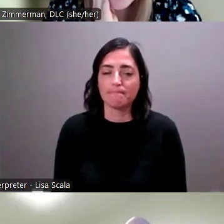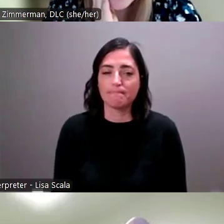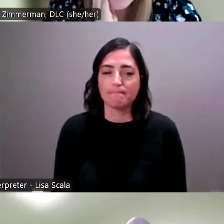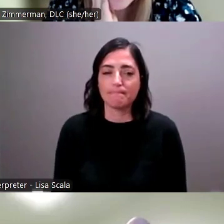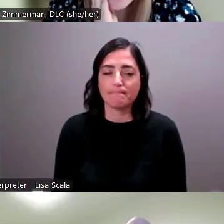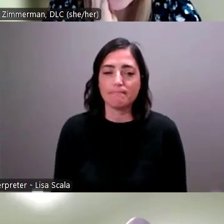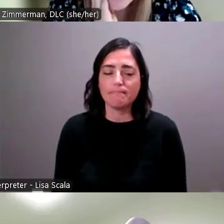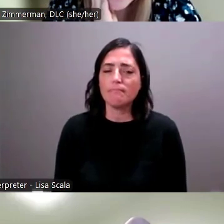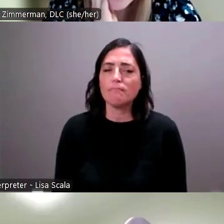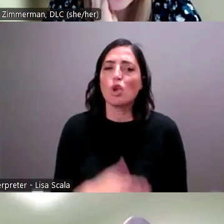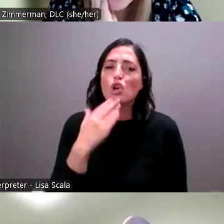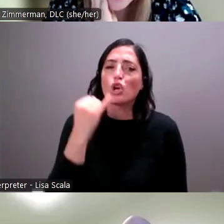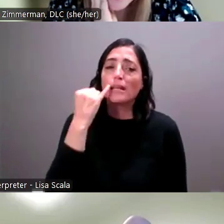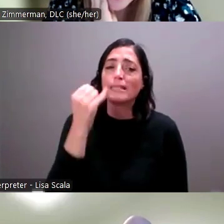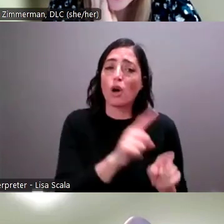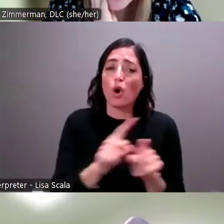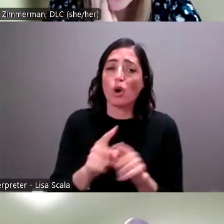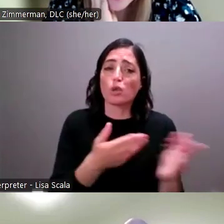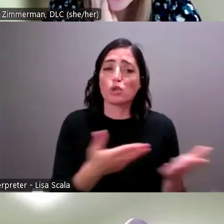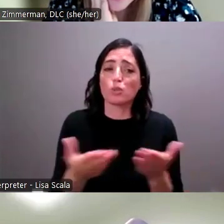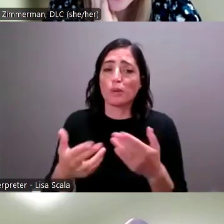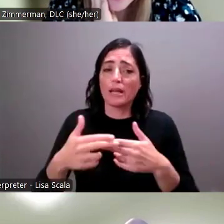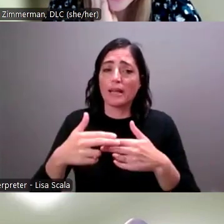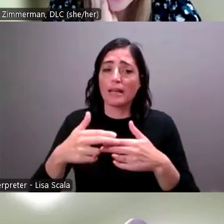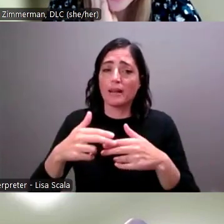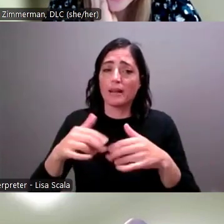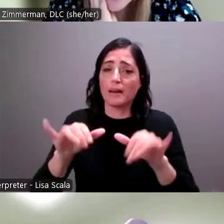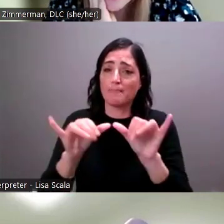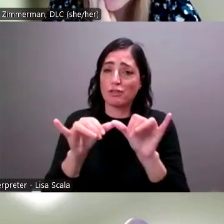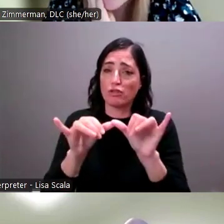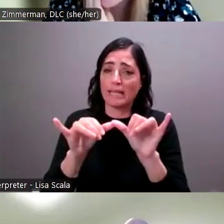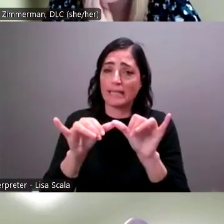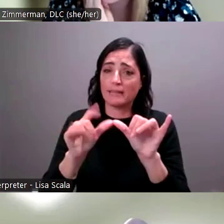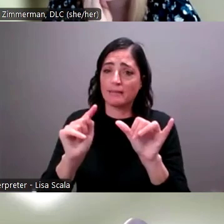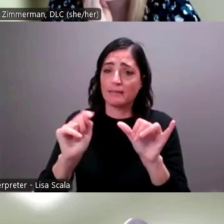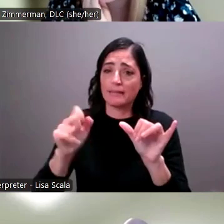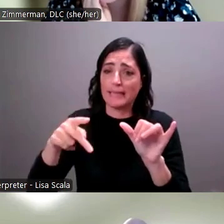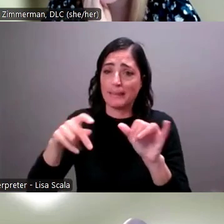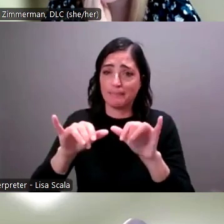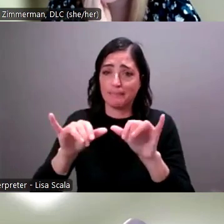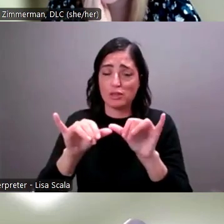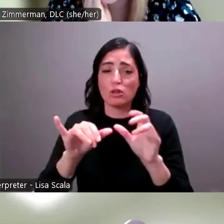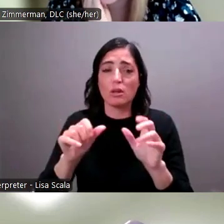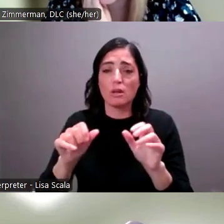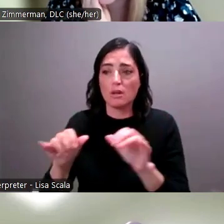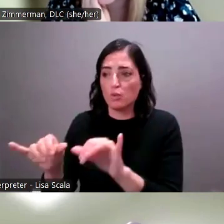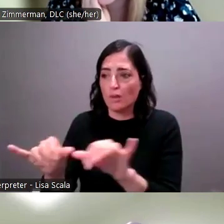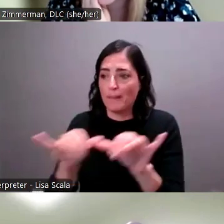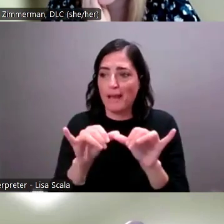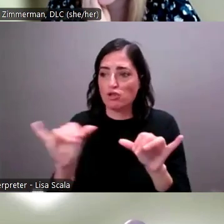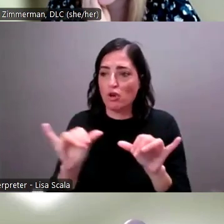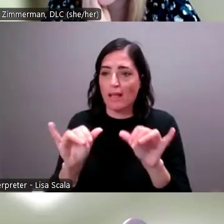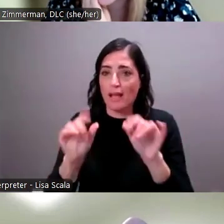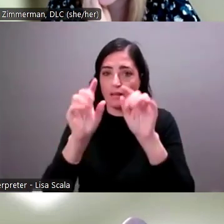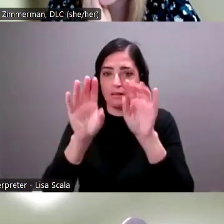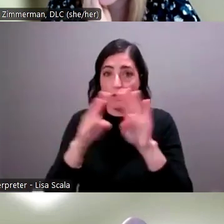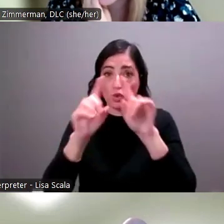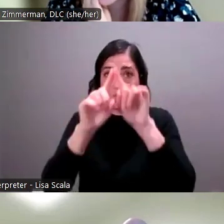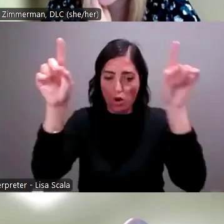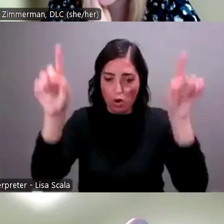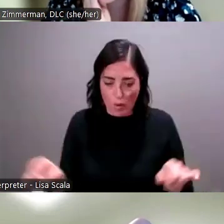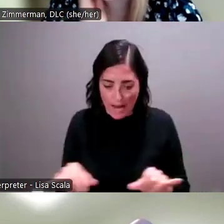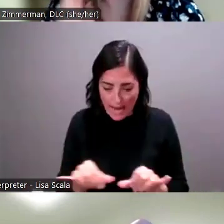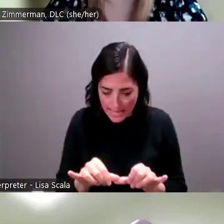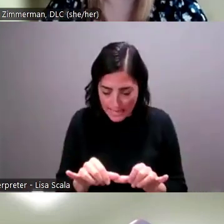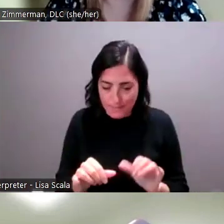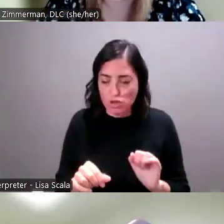It's a good idea to have a tape measure with you, so that you can measure spaces like the width of doorways,